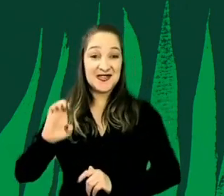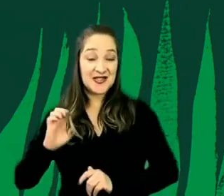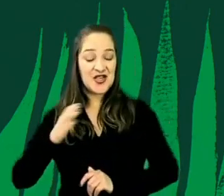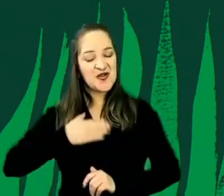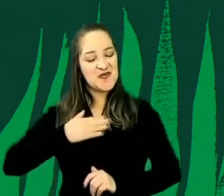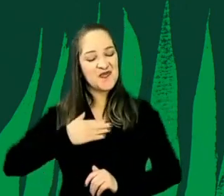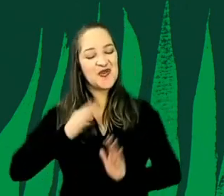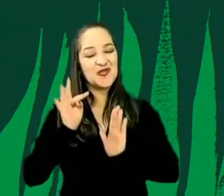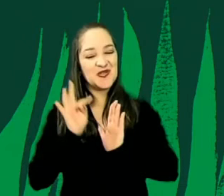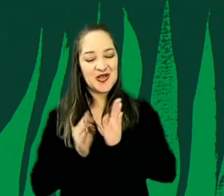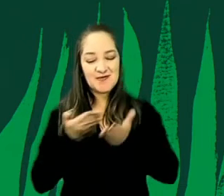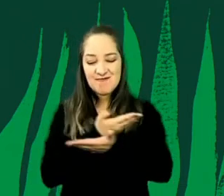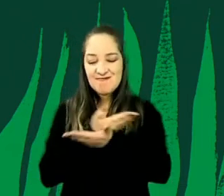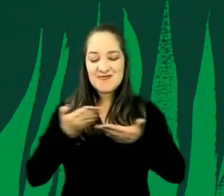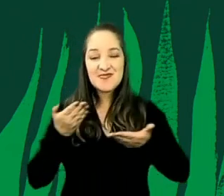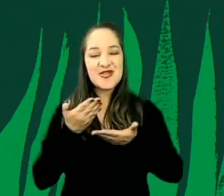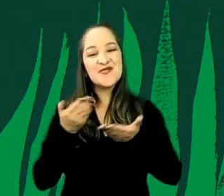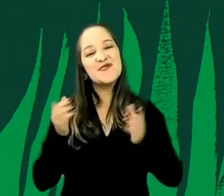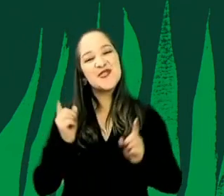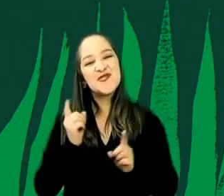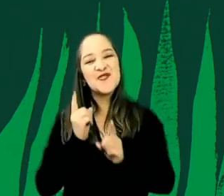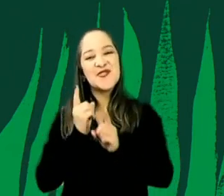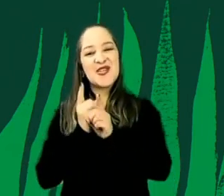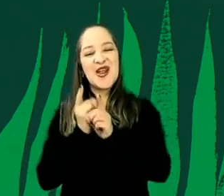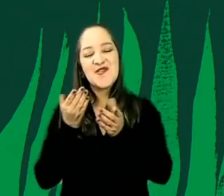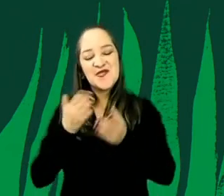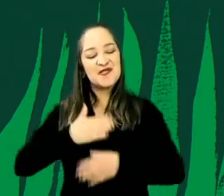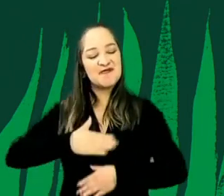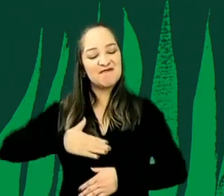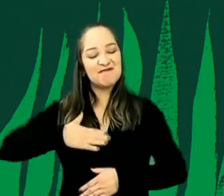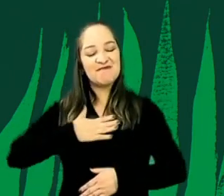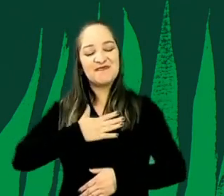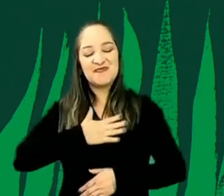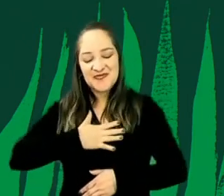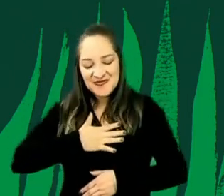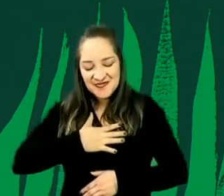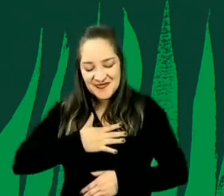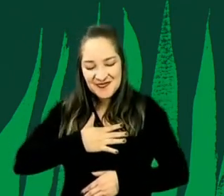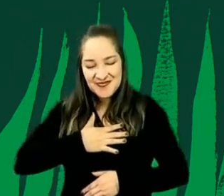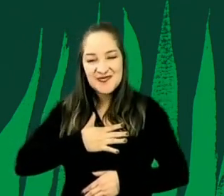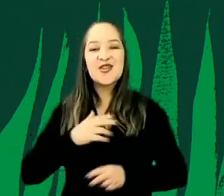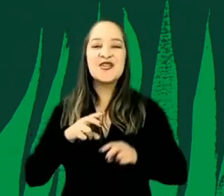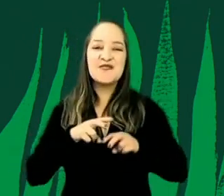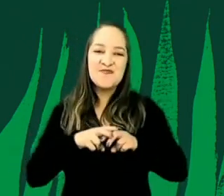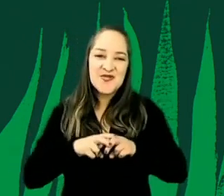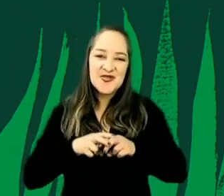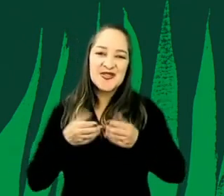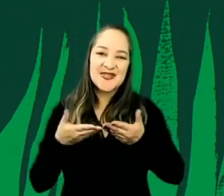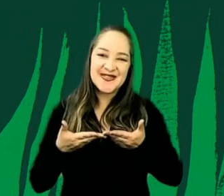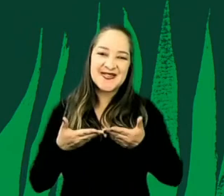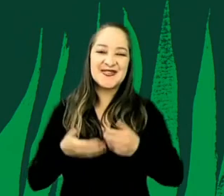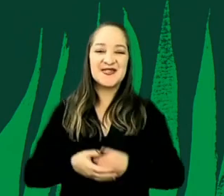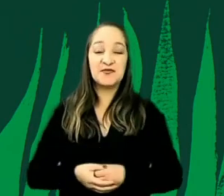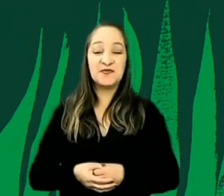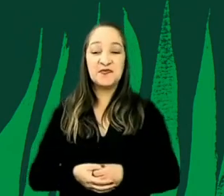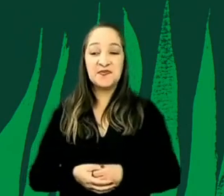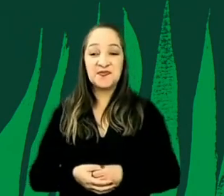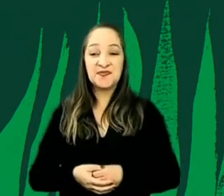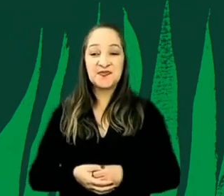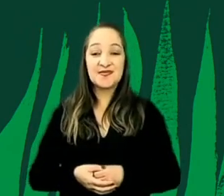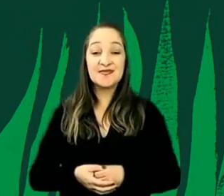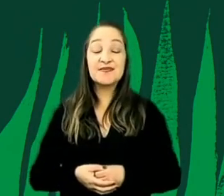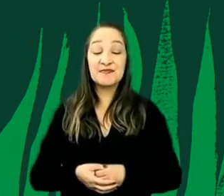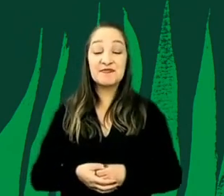and my own writing. So it's a huge pleasure because of that PhD